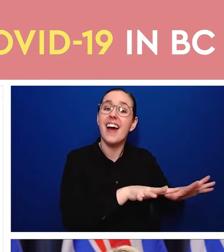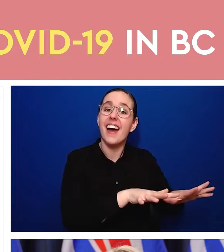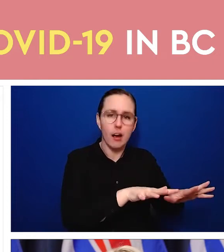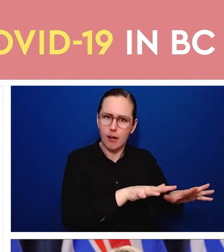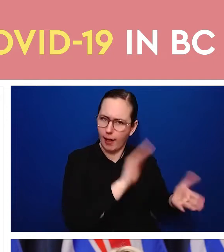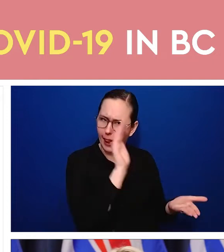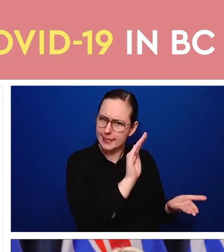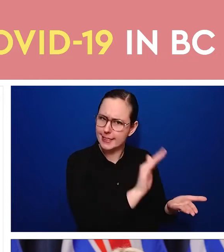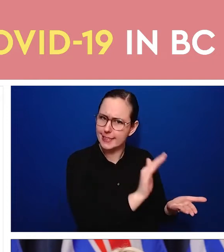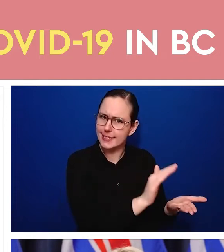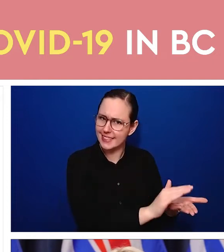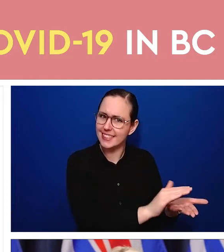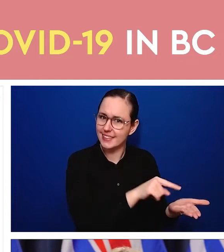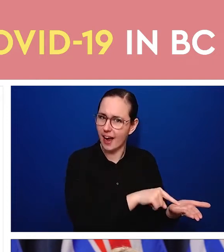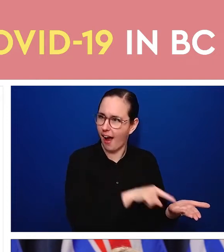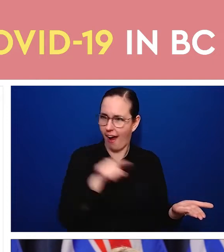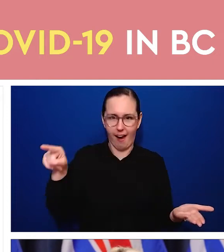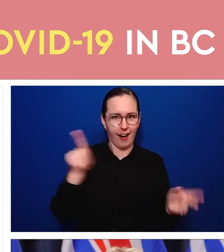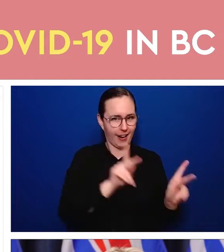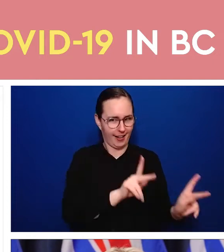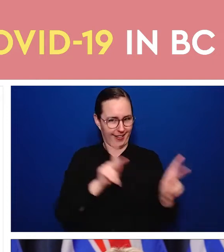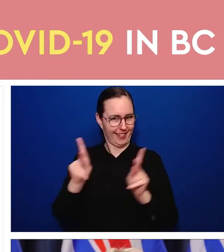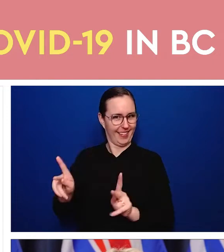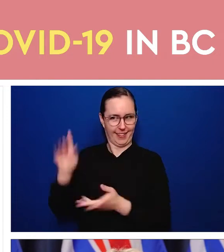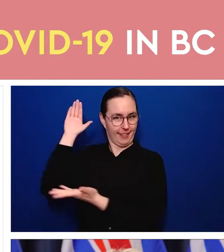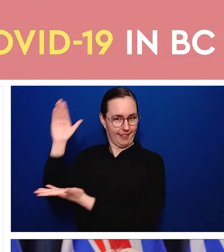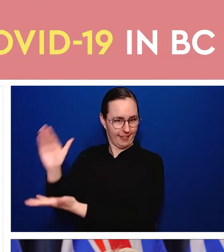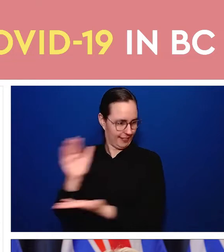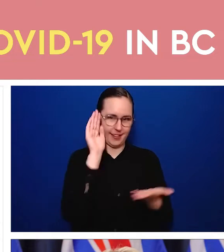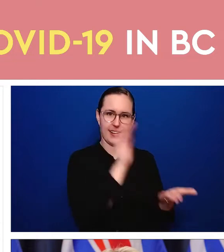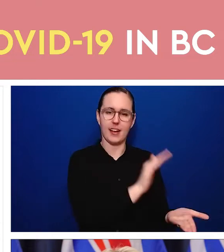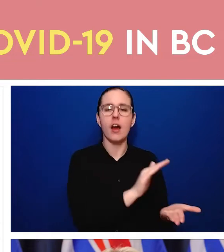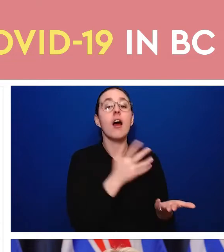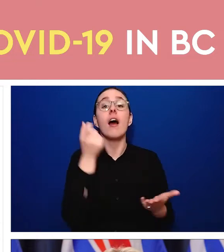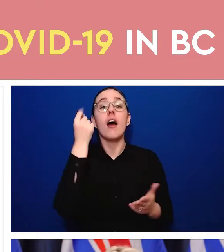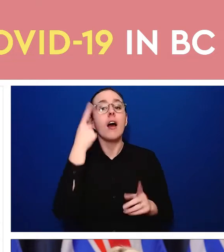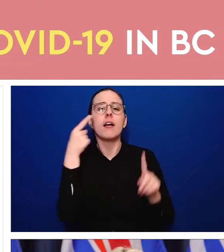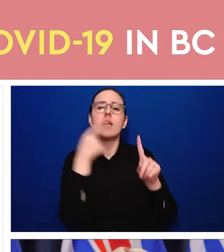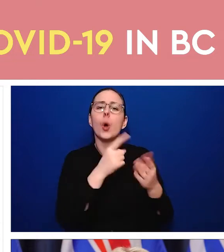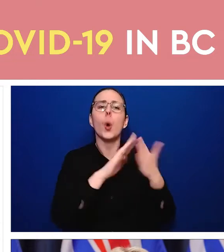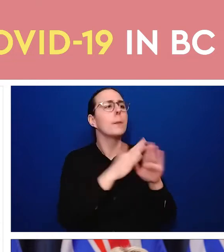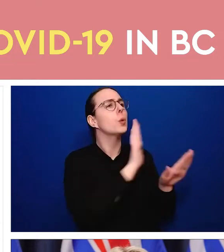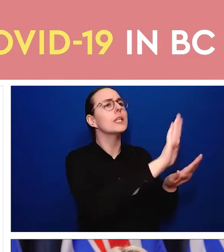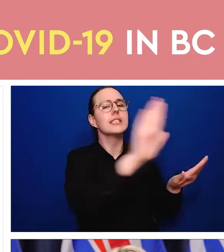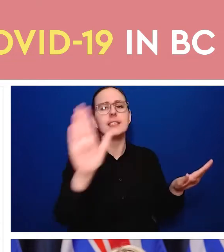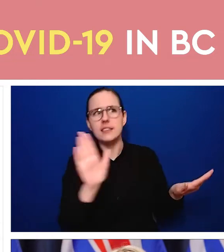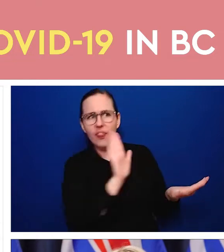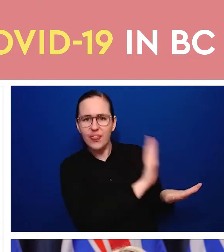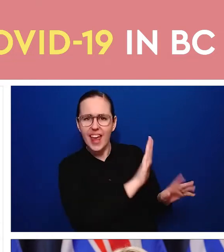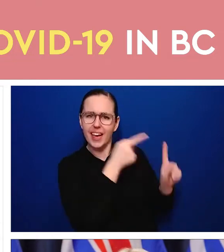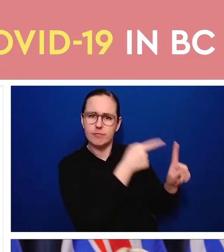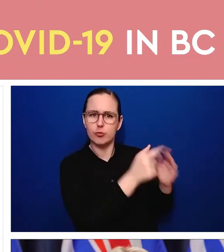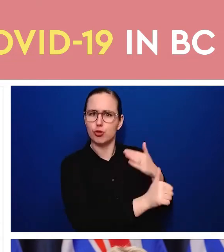that helps us understand where we are in terms of risk in our communities. If we compare where we are compared to